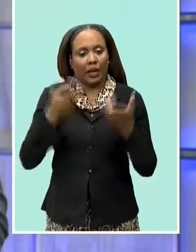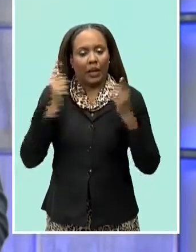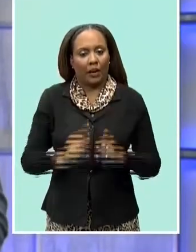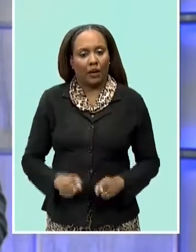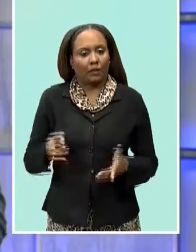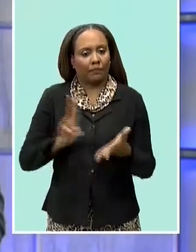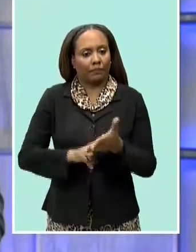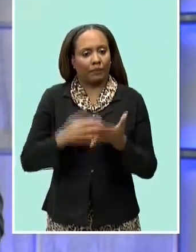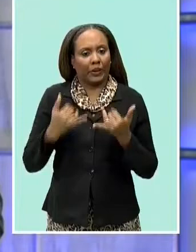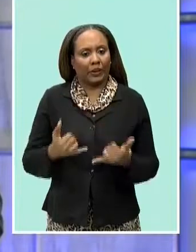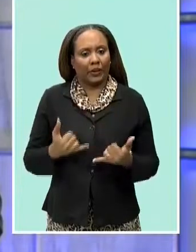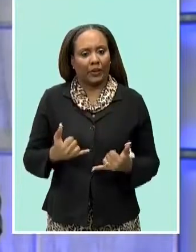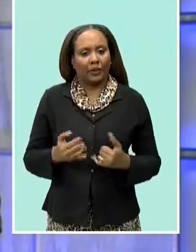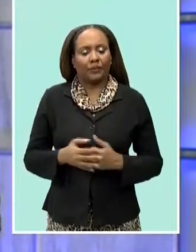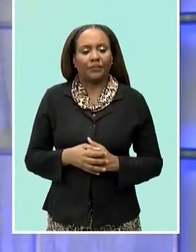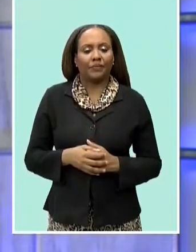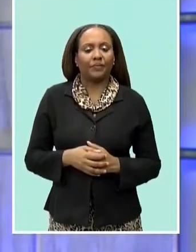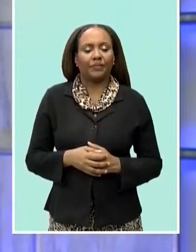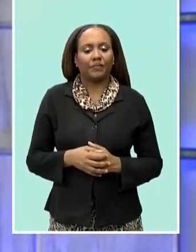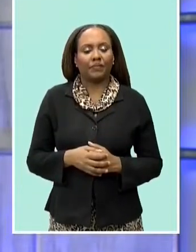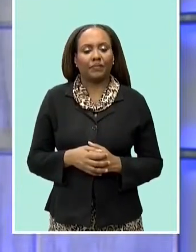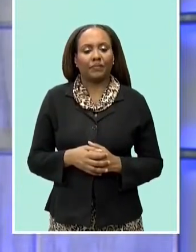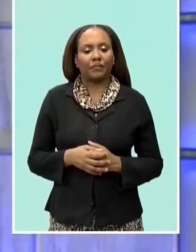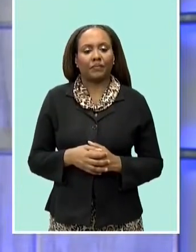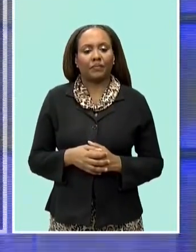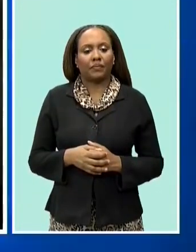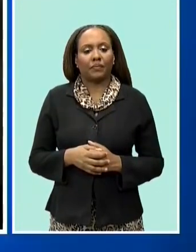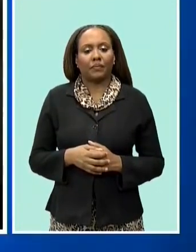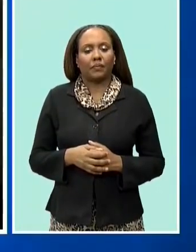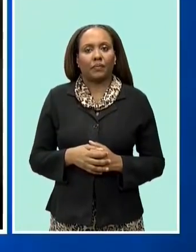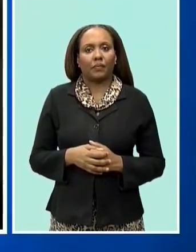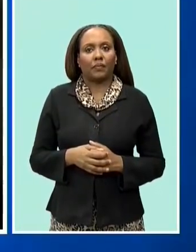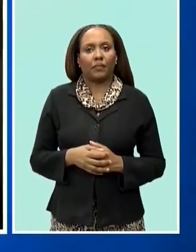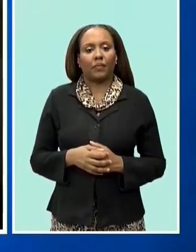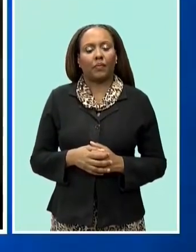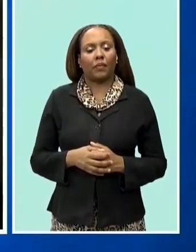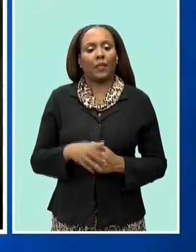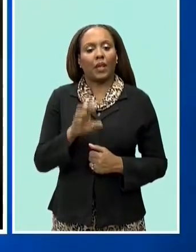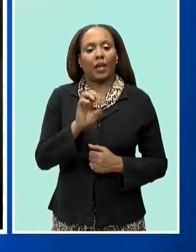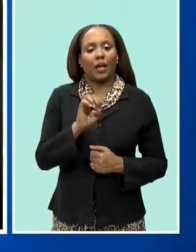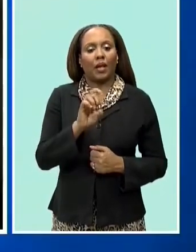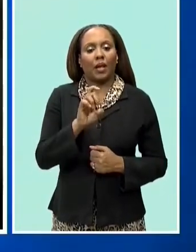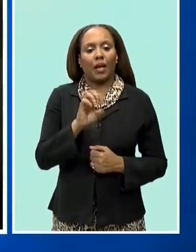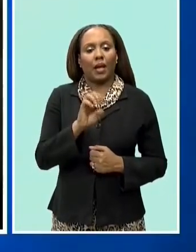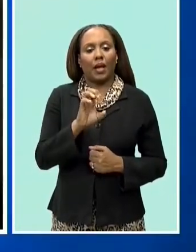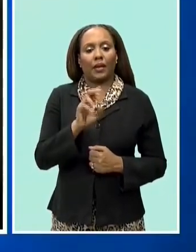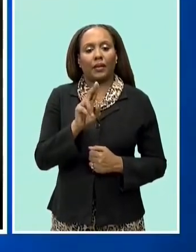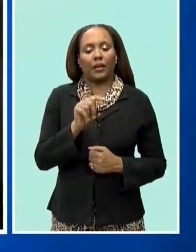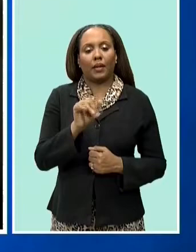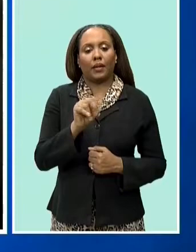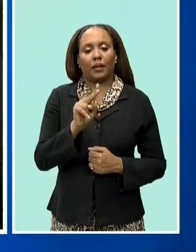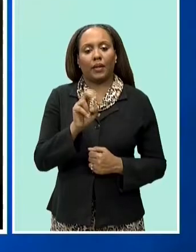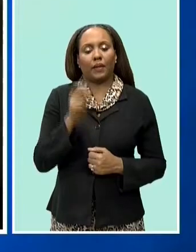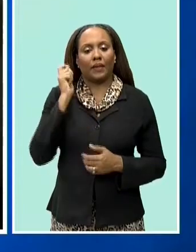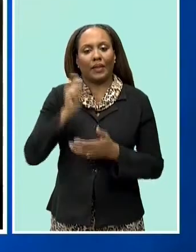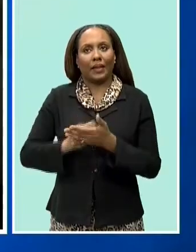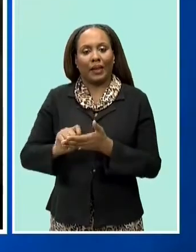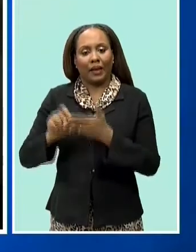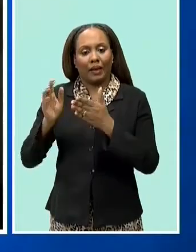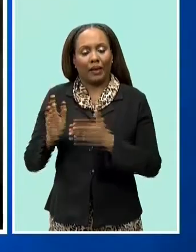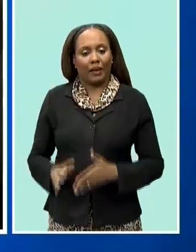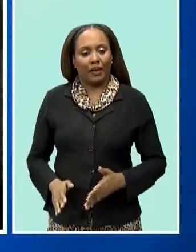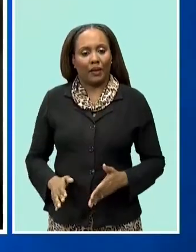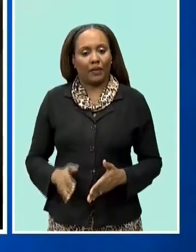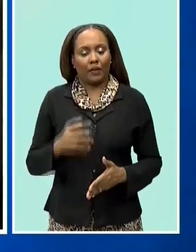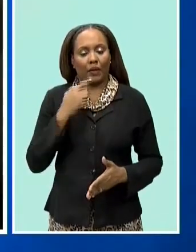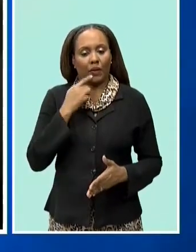We have a report from Newsroom Guyana. Executive Secretary of the Guyana Chamber of Commerce, Nuarte Ajaman, told